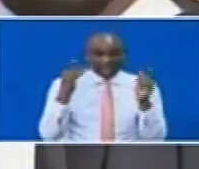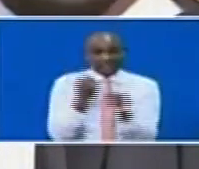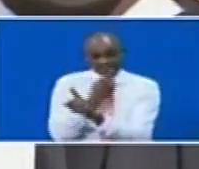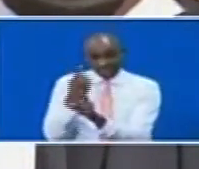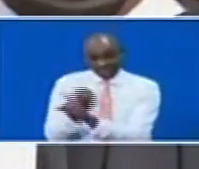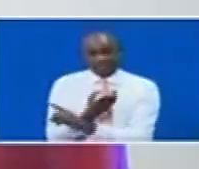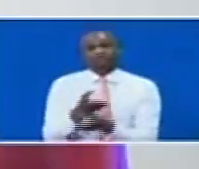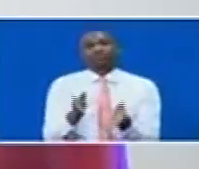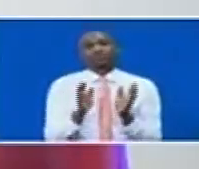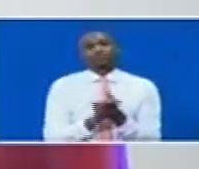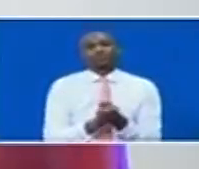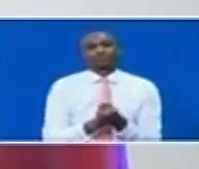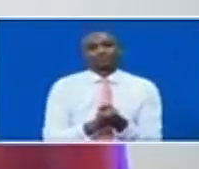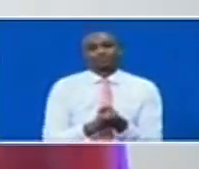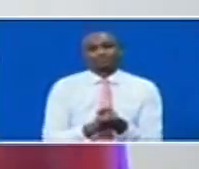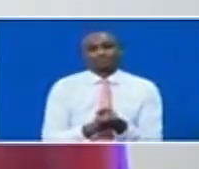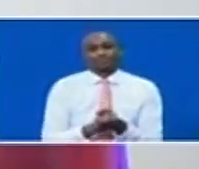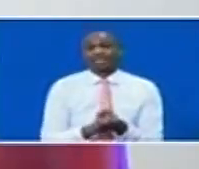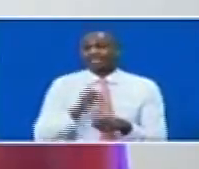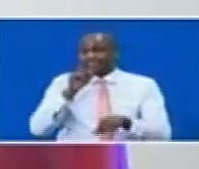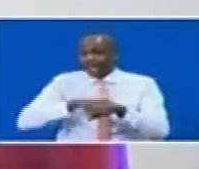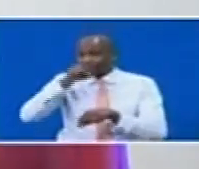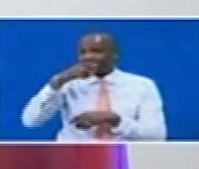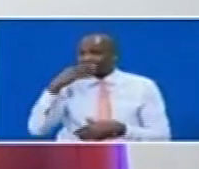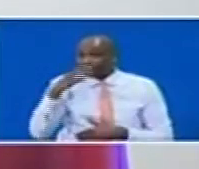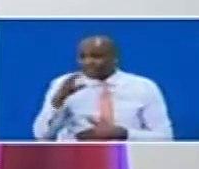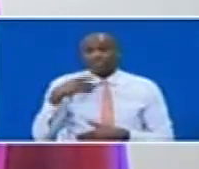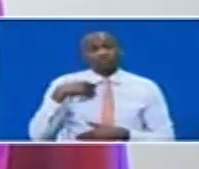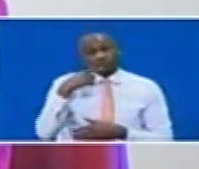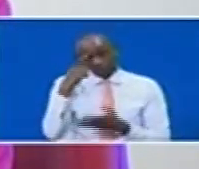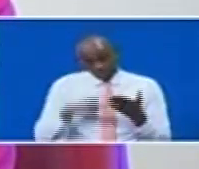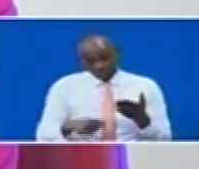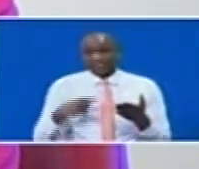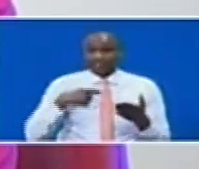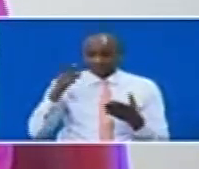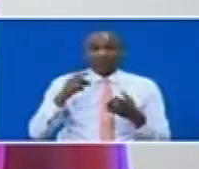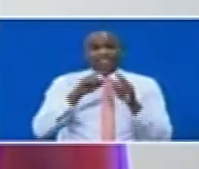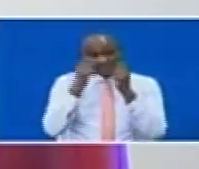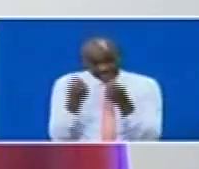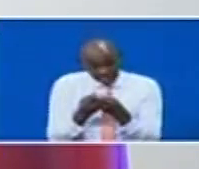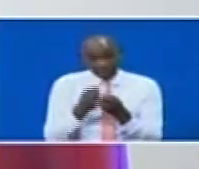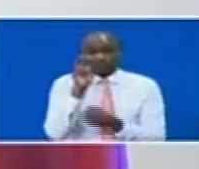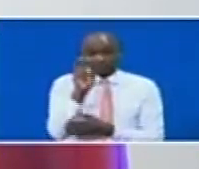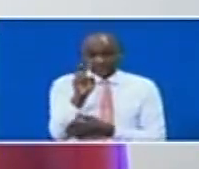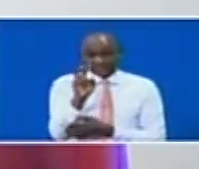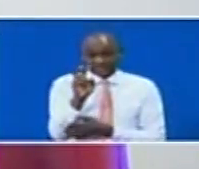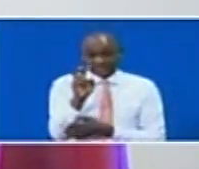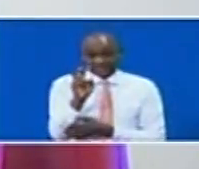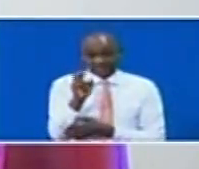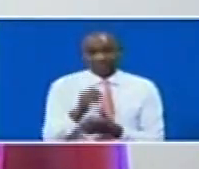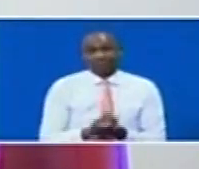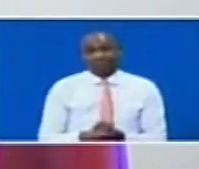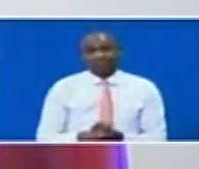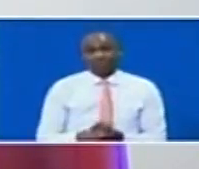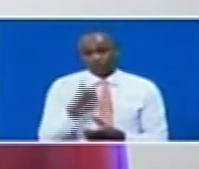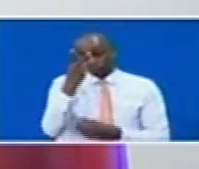measures. Right. Now, during that speech, he also pledged to form a team that would look into the functions of the